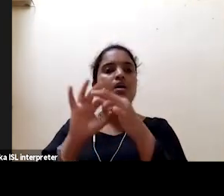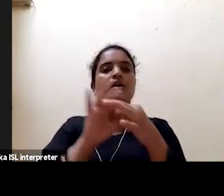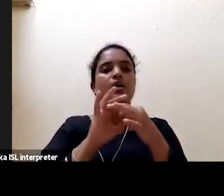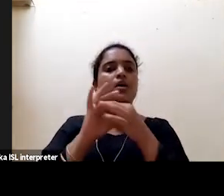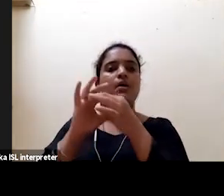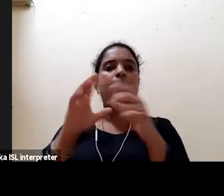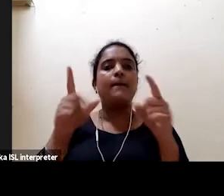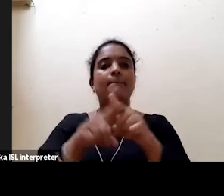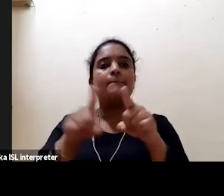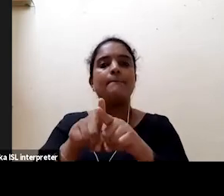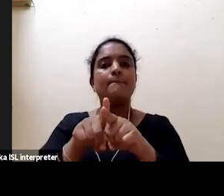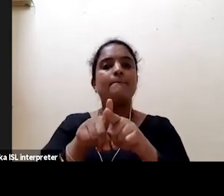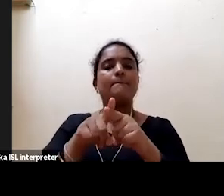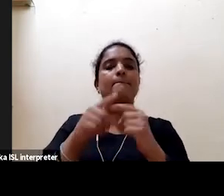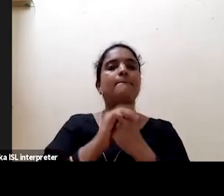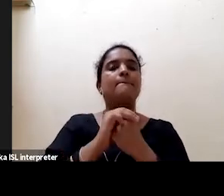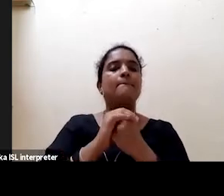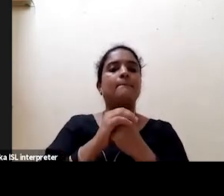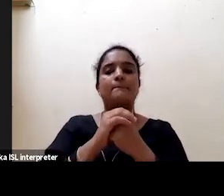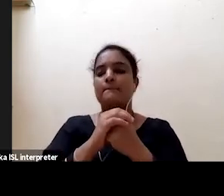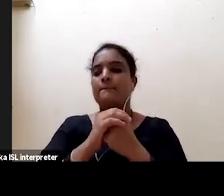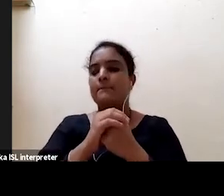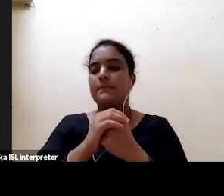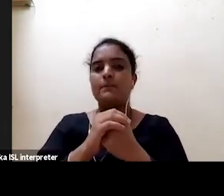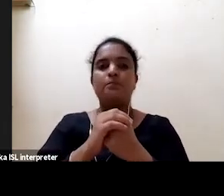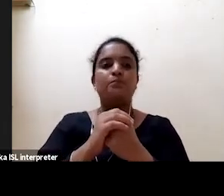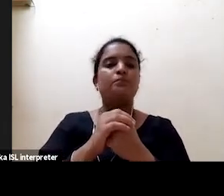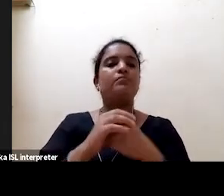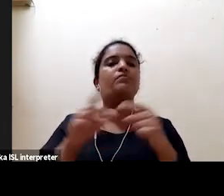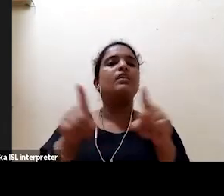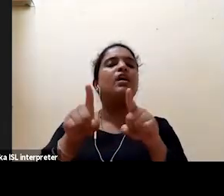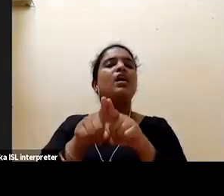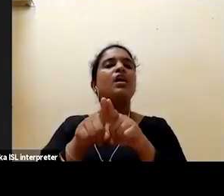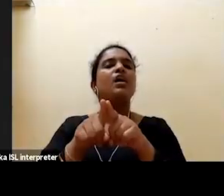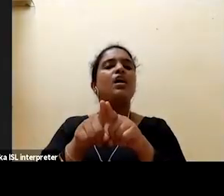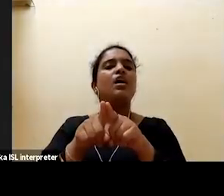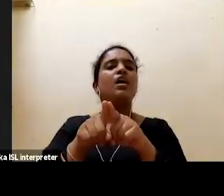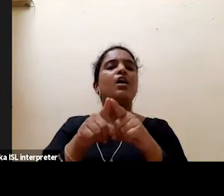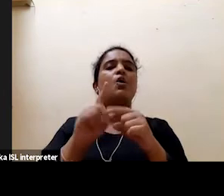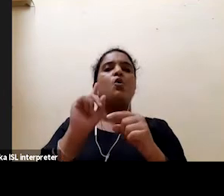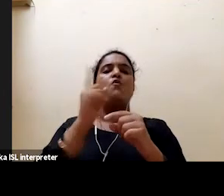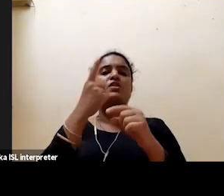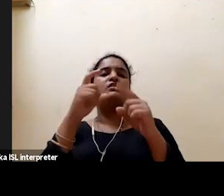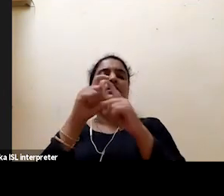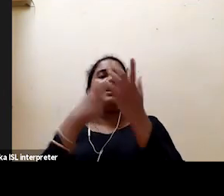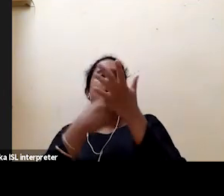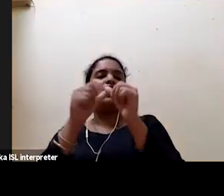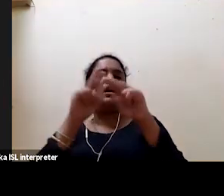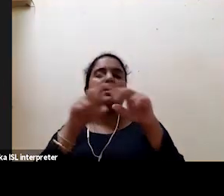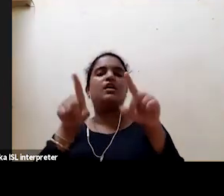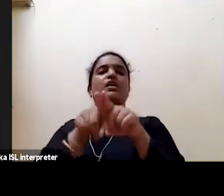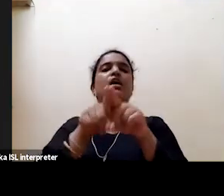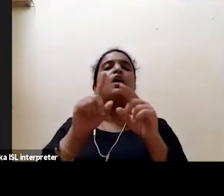to intimidate you into not writing. And it can be terrible. That's why it's called a first draft. It is always